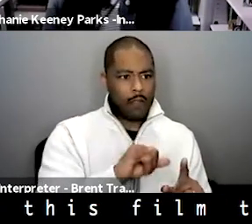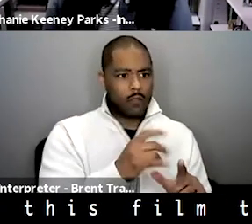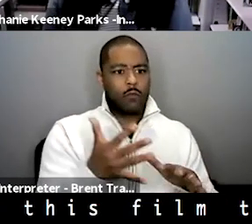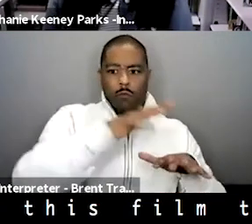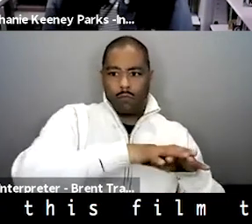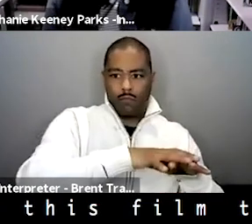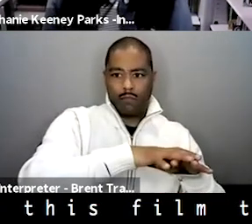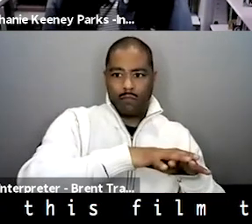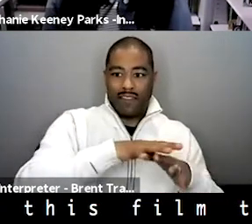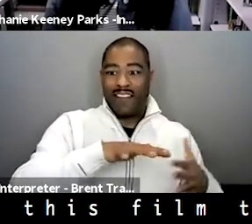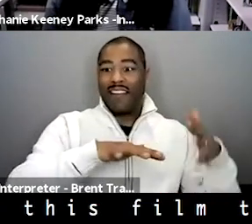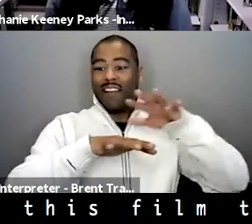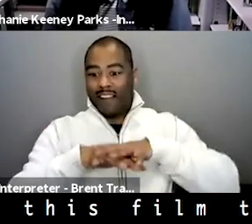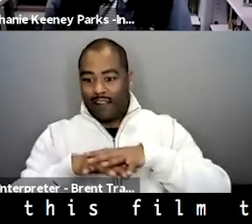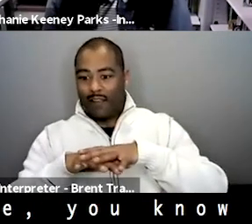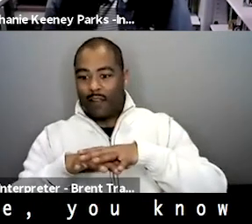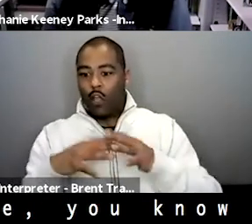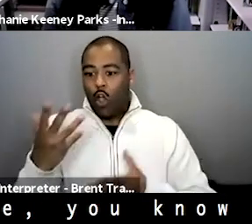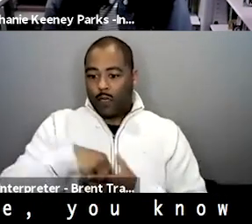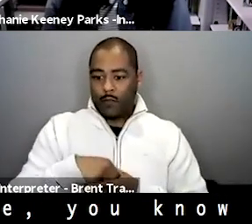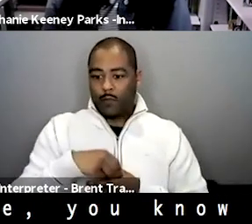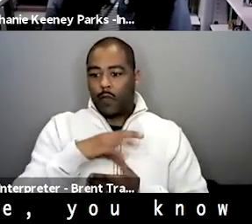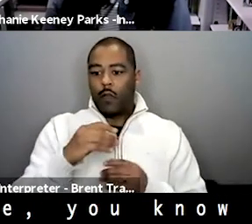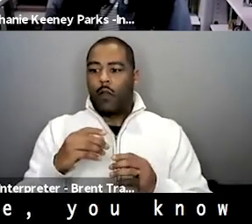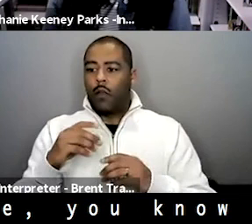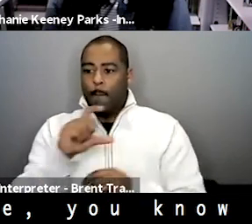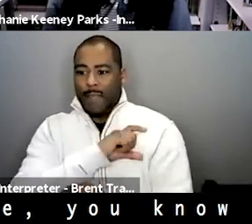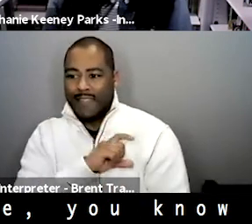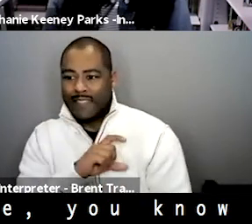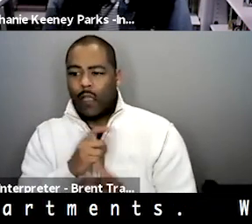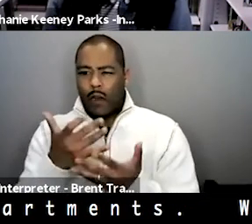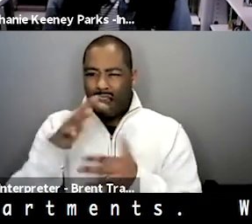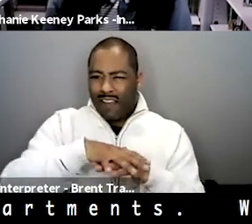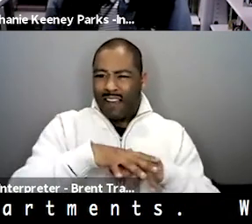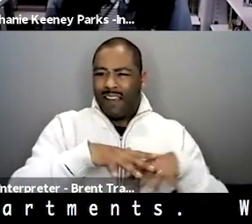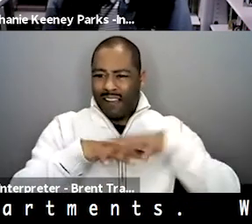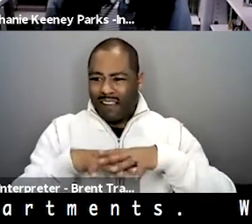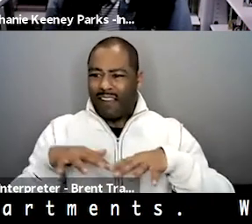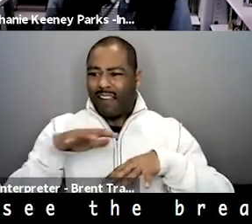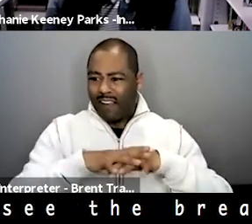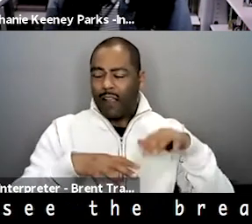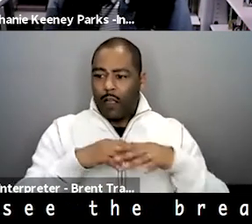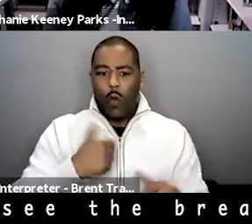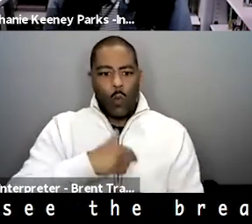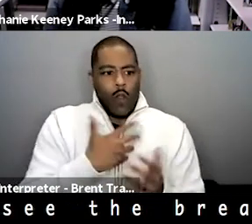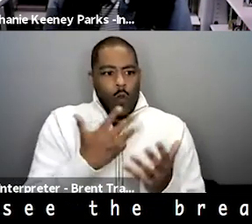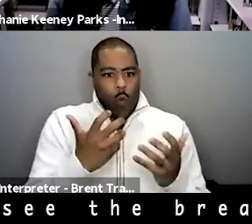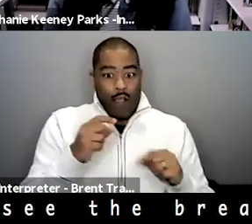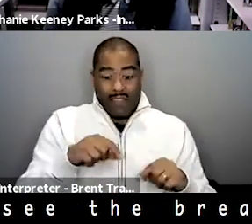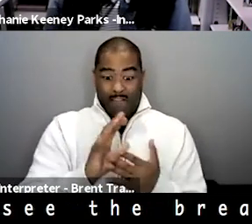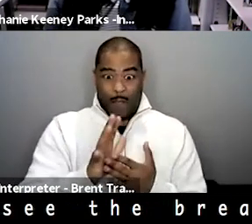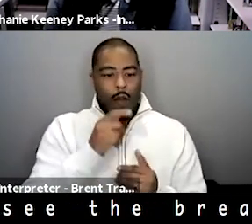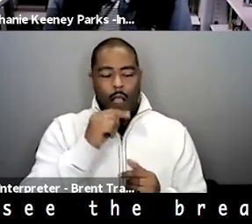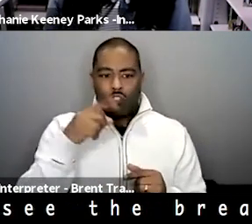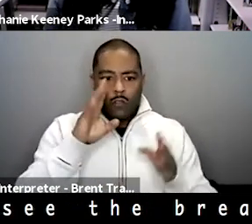for, you know, people of color. And so we want this film to get into areas where, you know, to police departments.